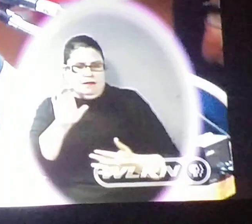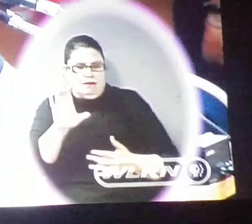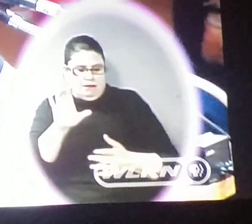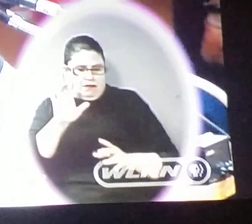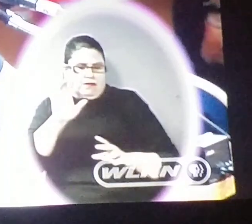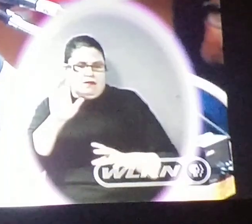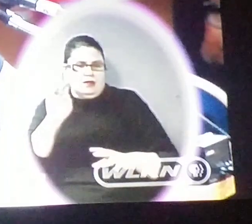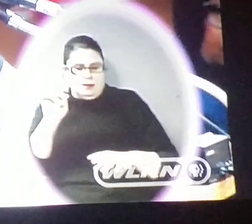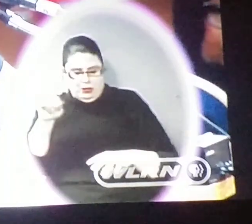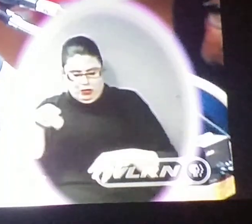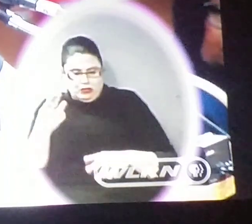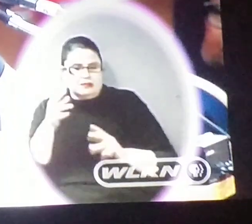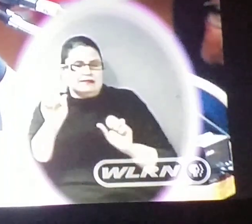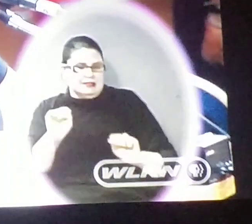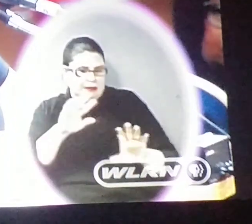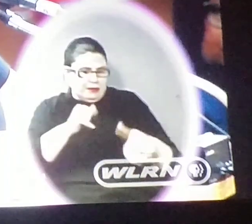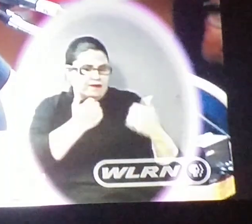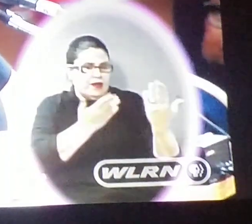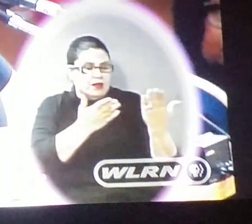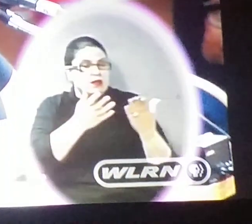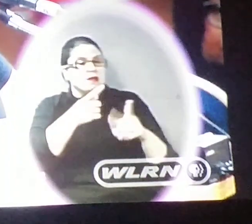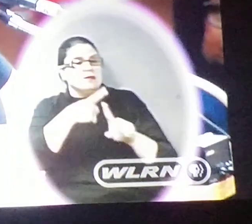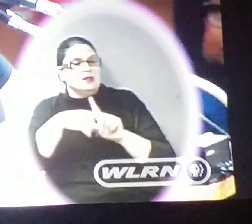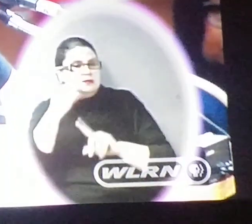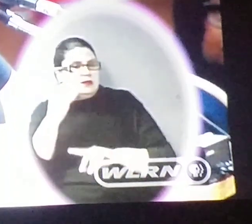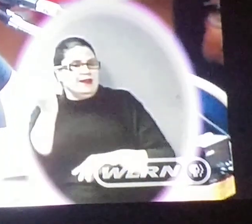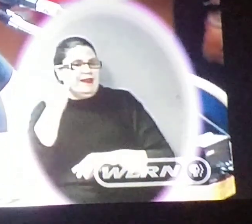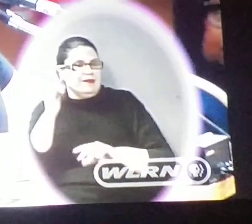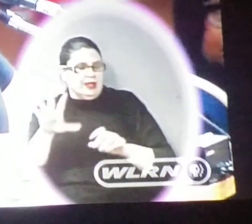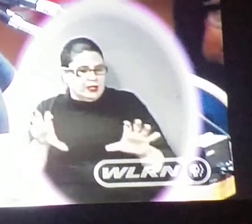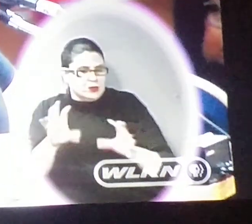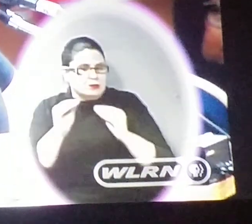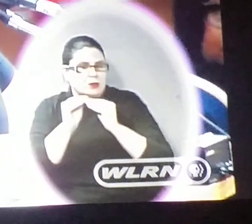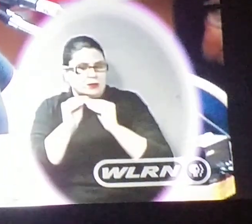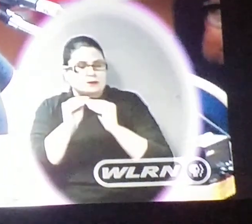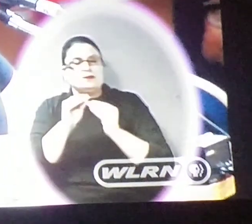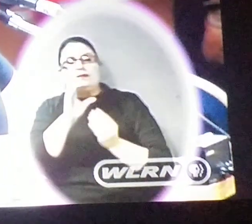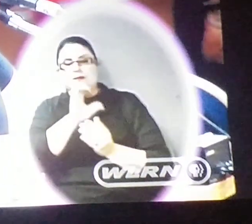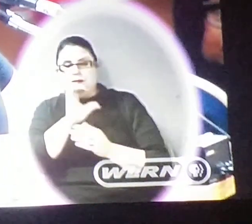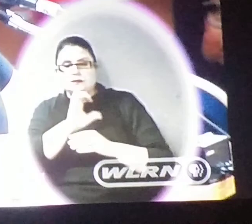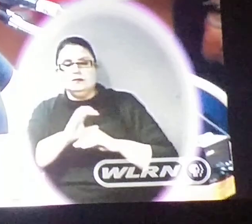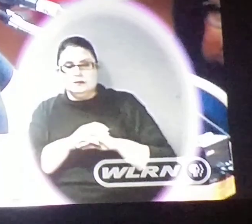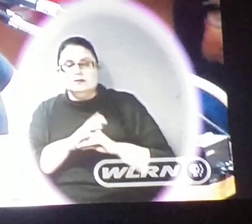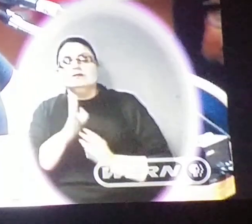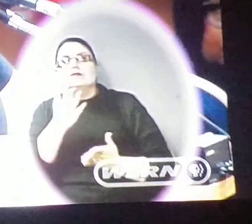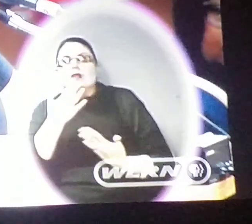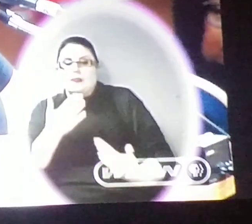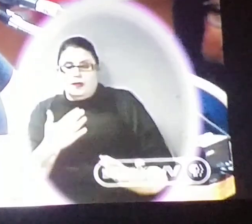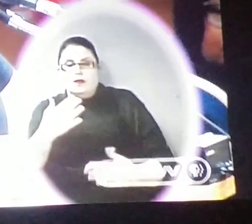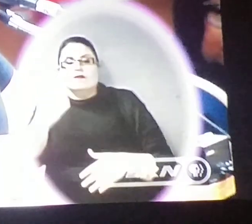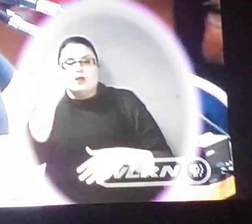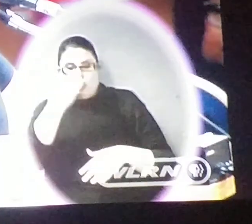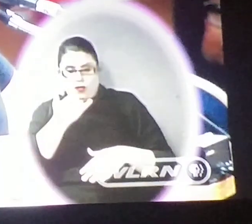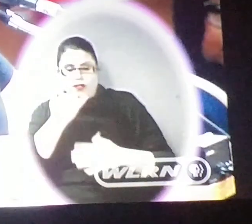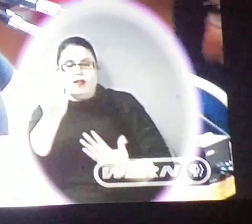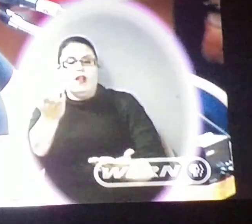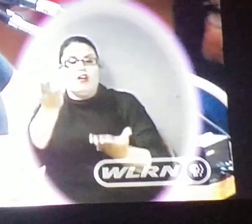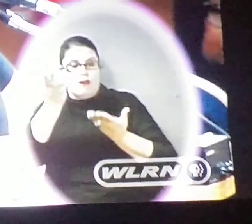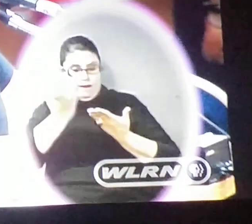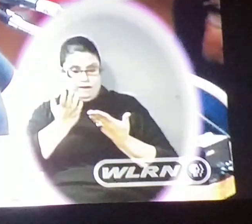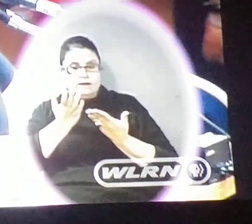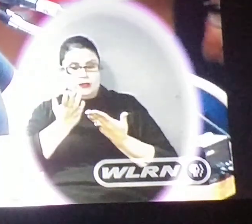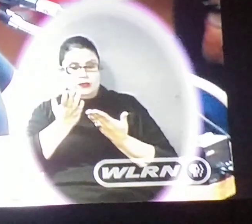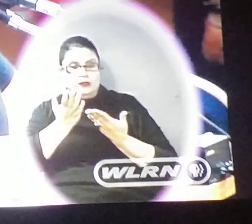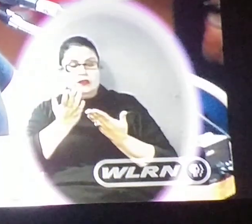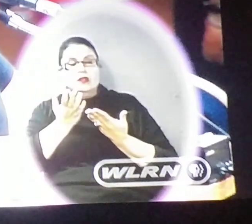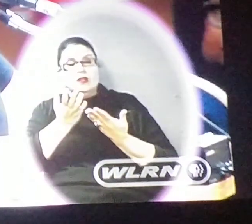investigation and to let him know if there was anything else he could do. Mr. Carvalho, Thank you for the call and for the offer. It